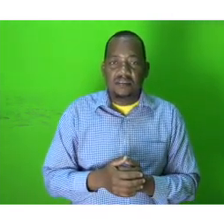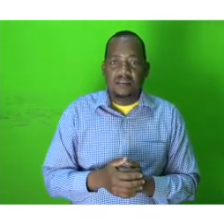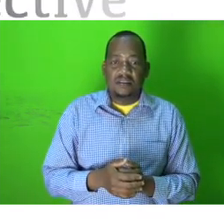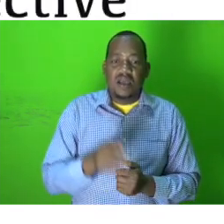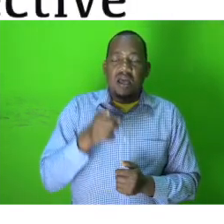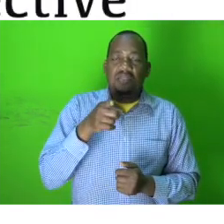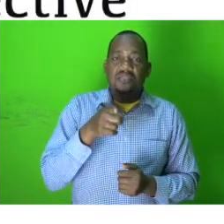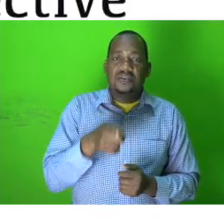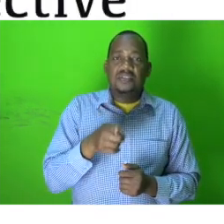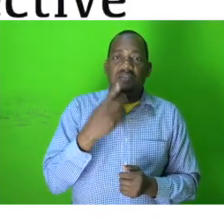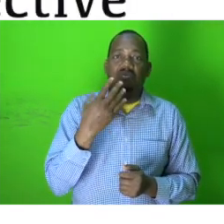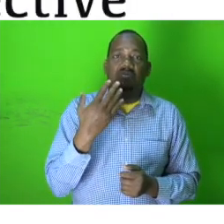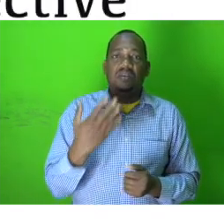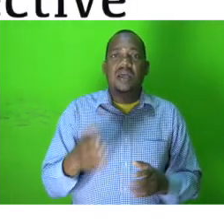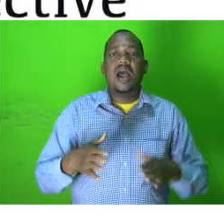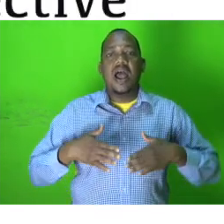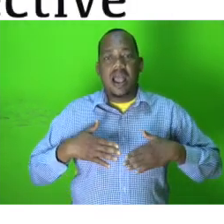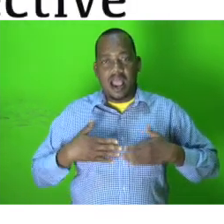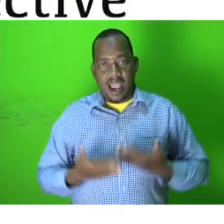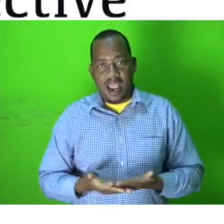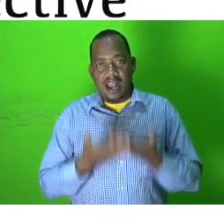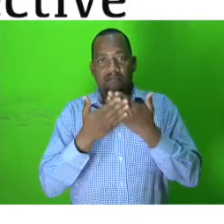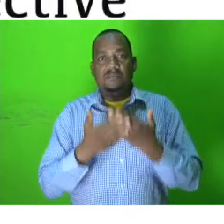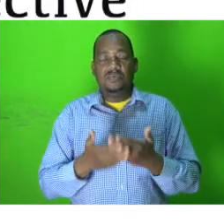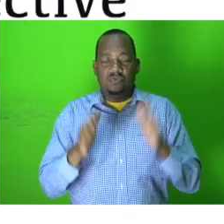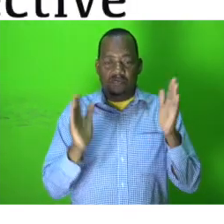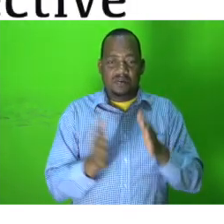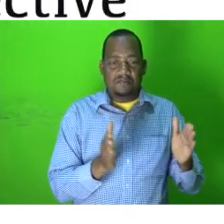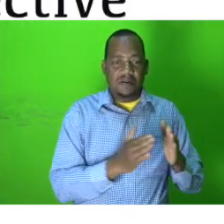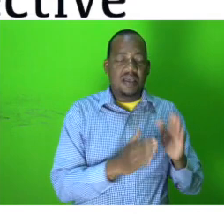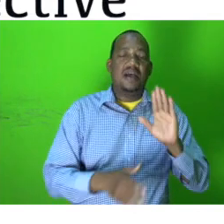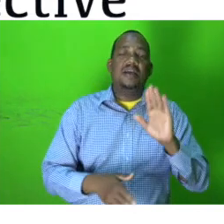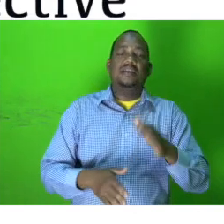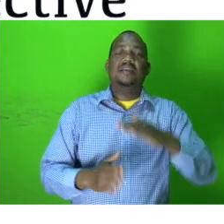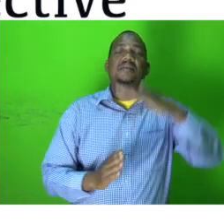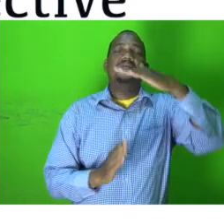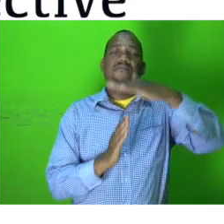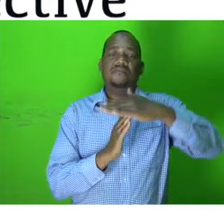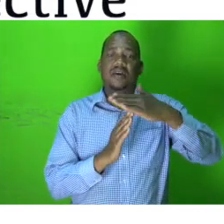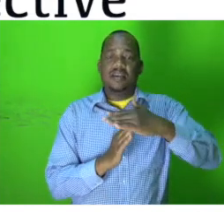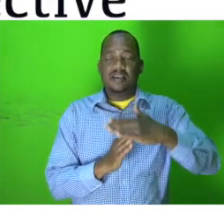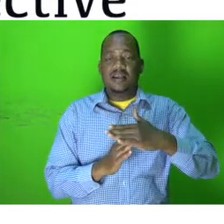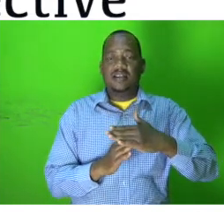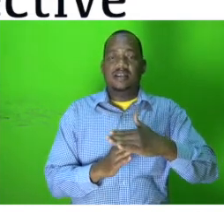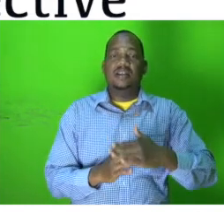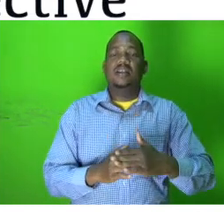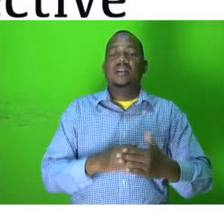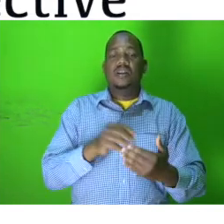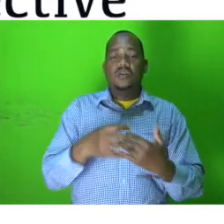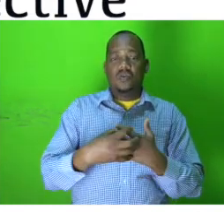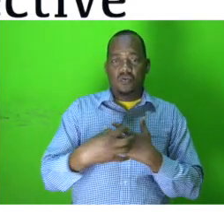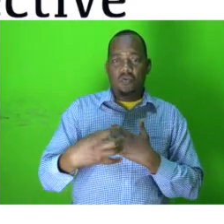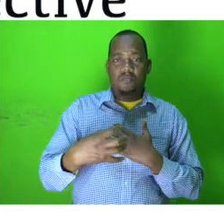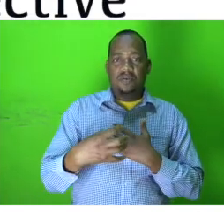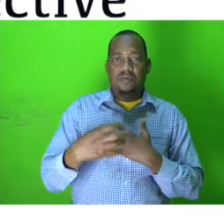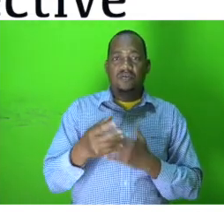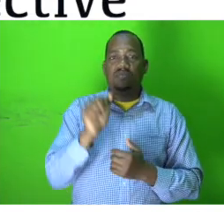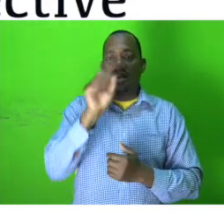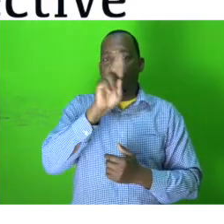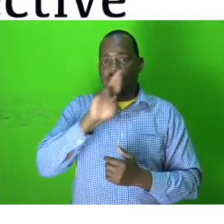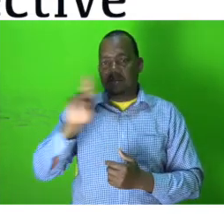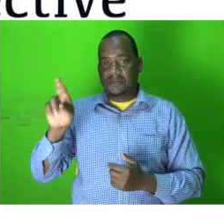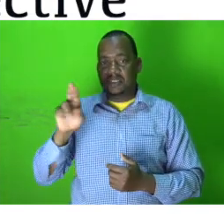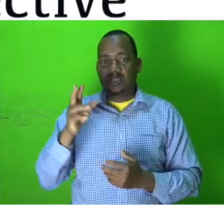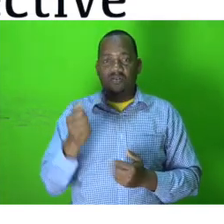This will help to prepare final copy that have no arithmetic error,